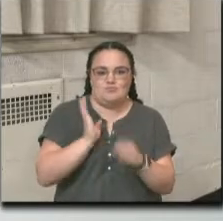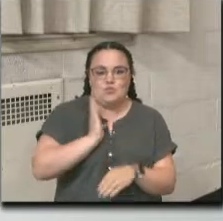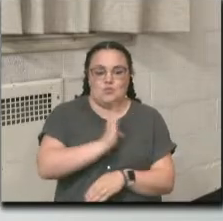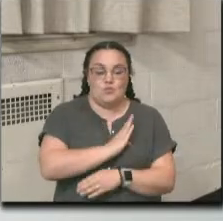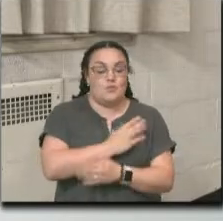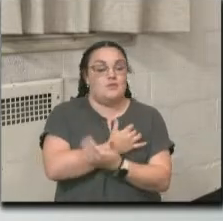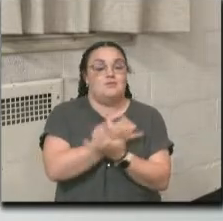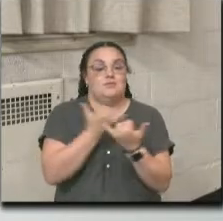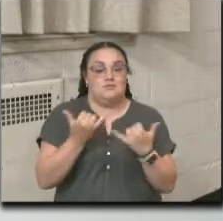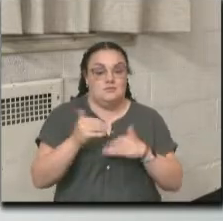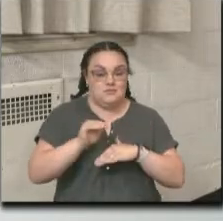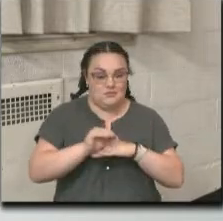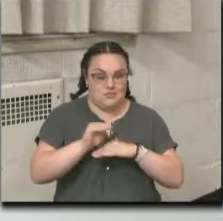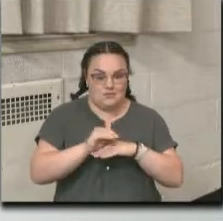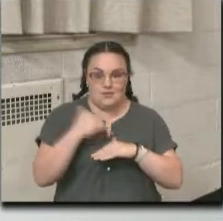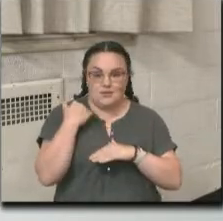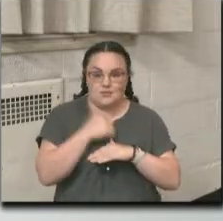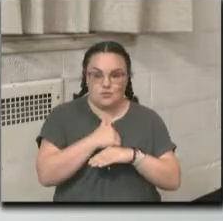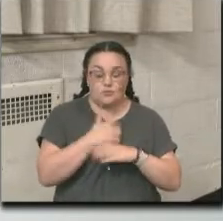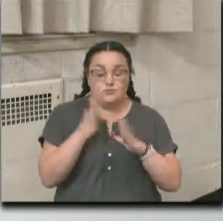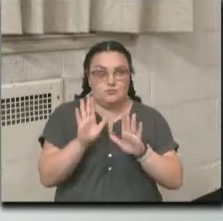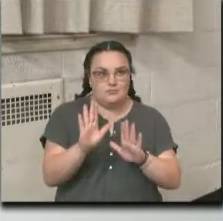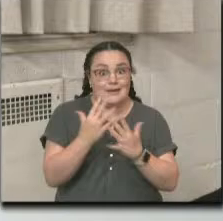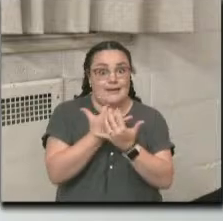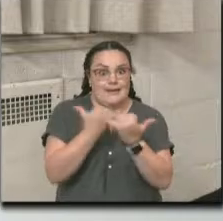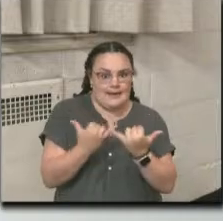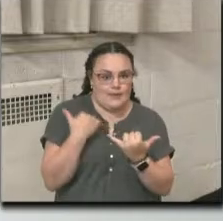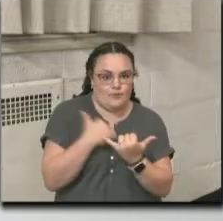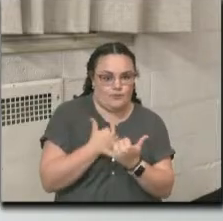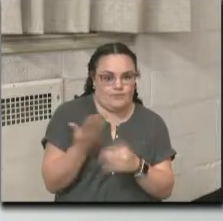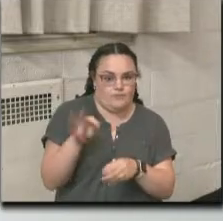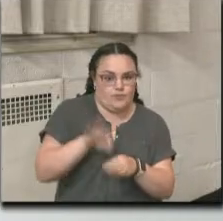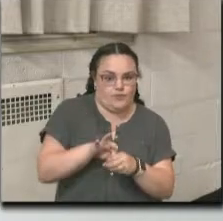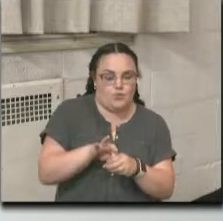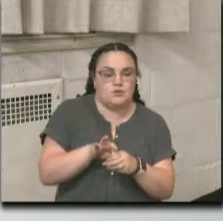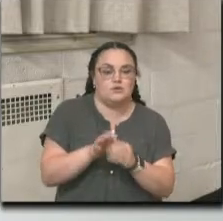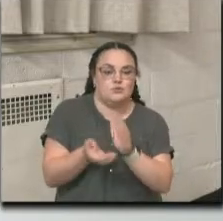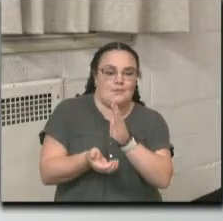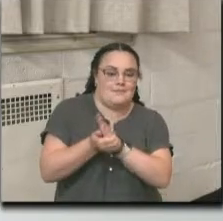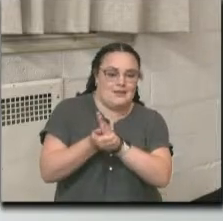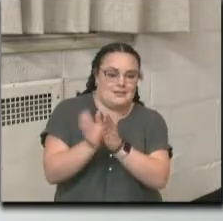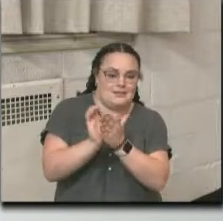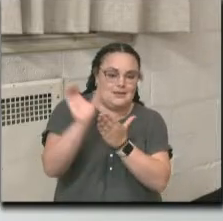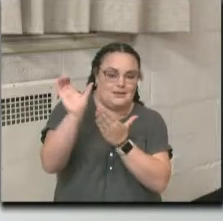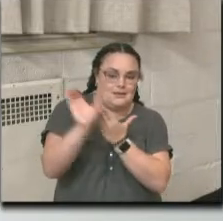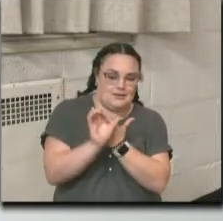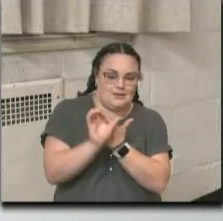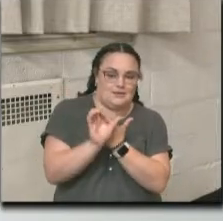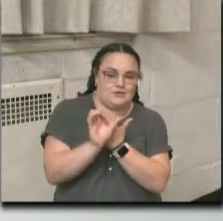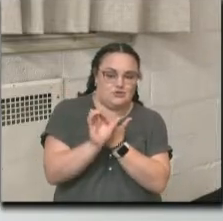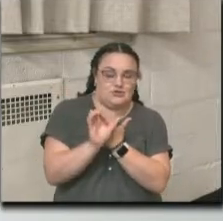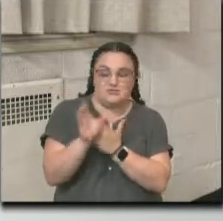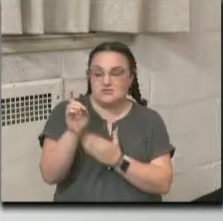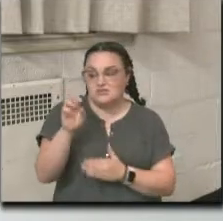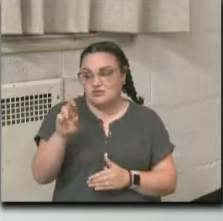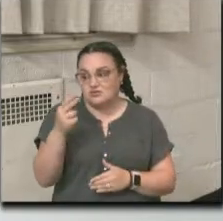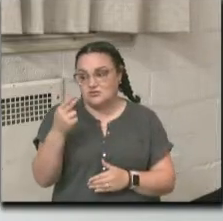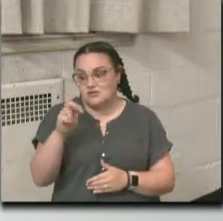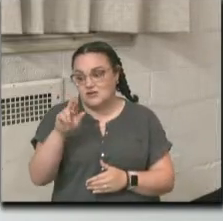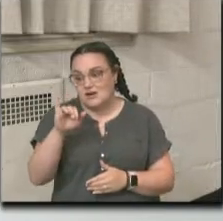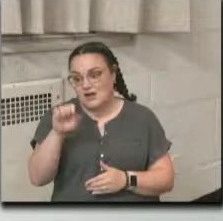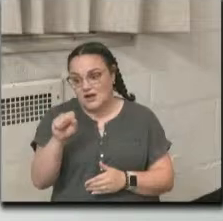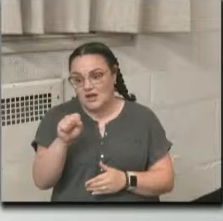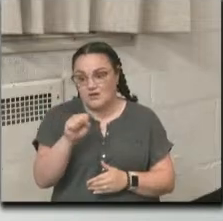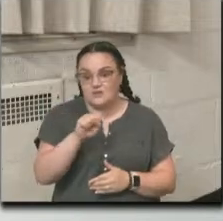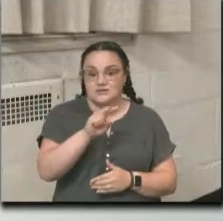voting on, and what we're voting on now is to amend the calendar as Dr. Harris described and